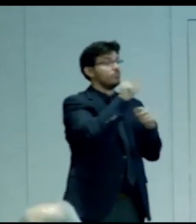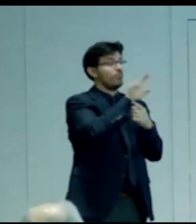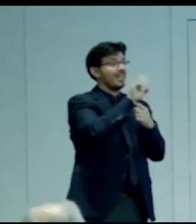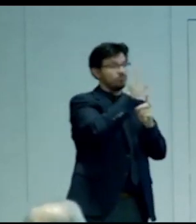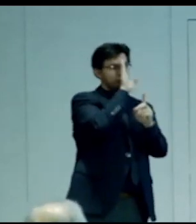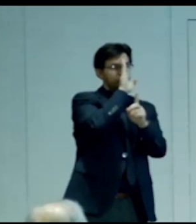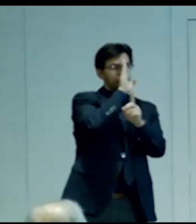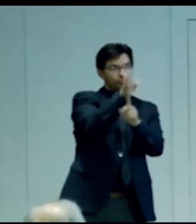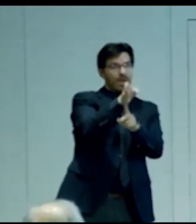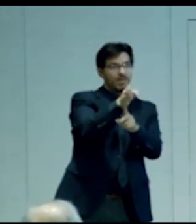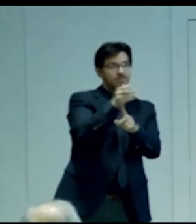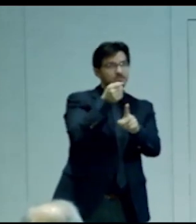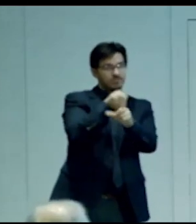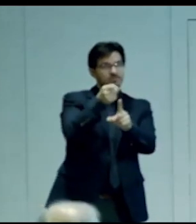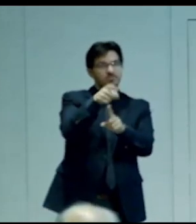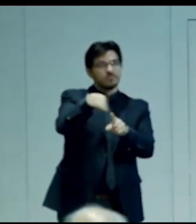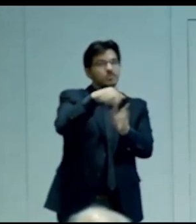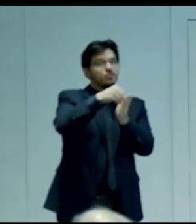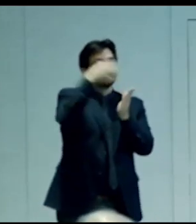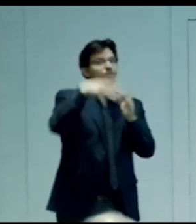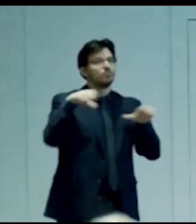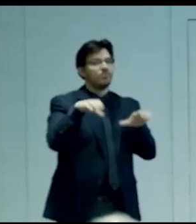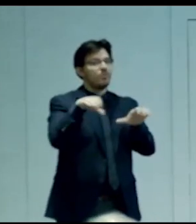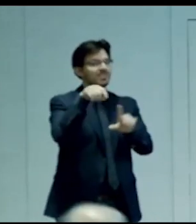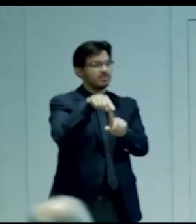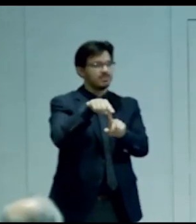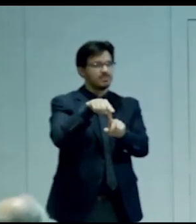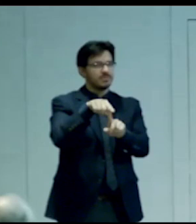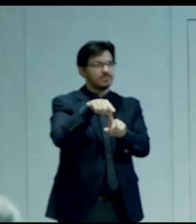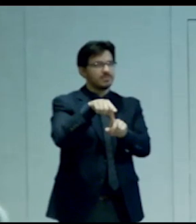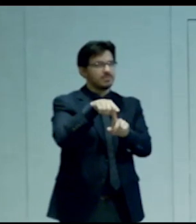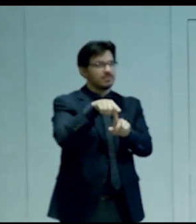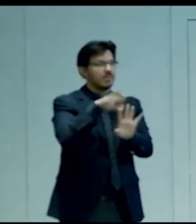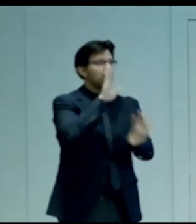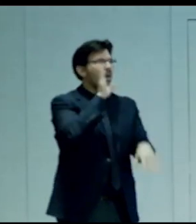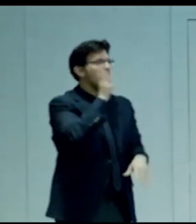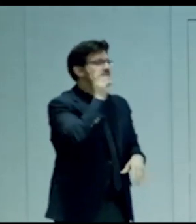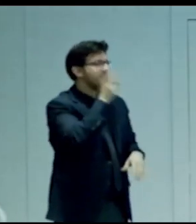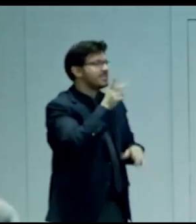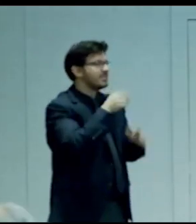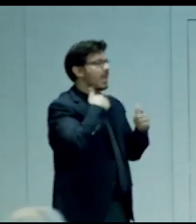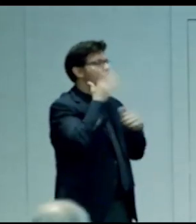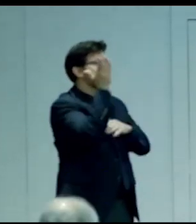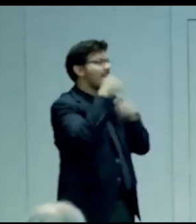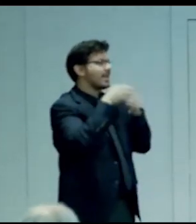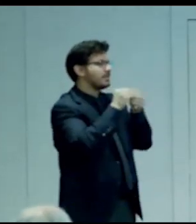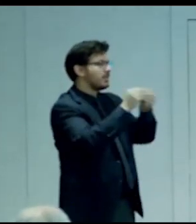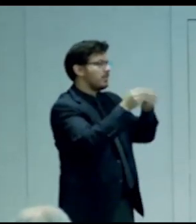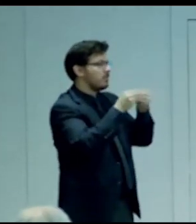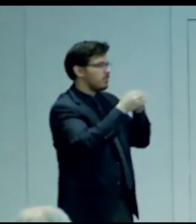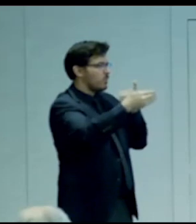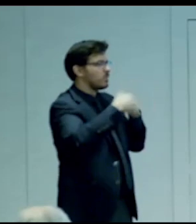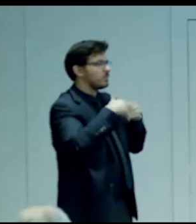on the student performance. But you will see as the presentation goes on that this